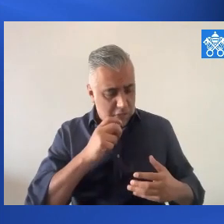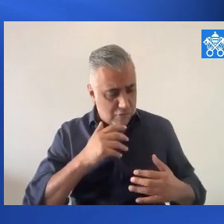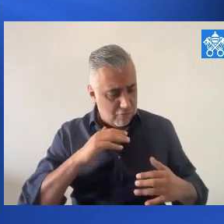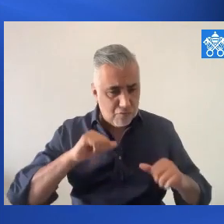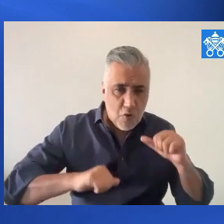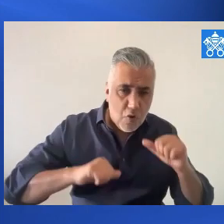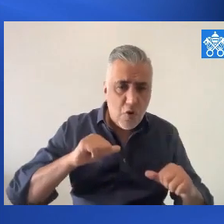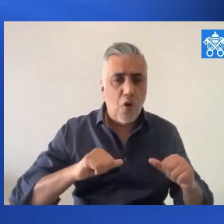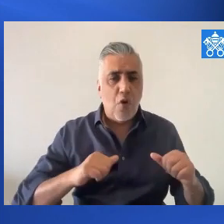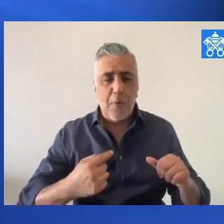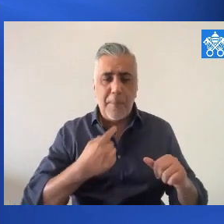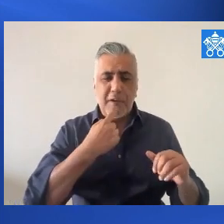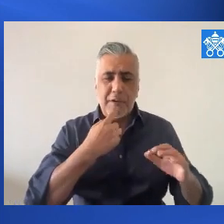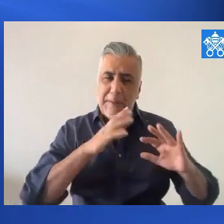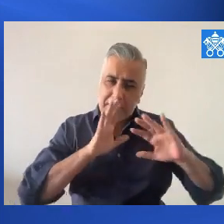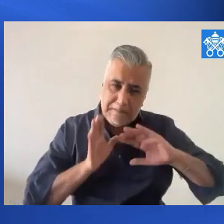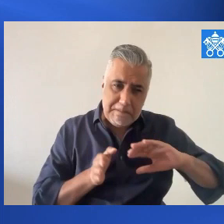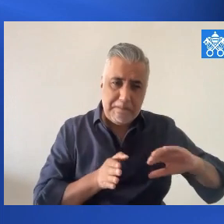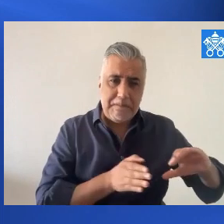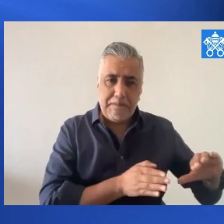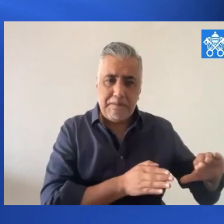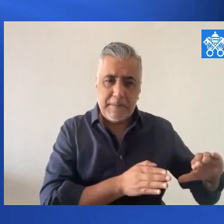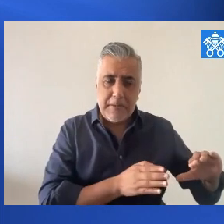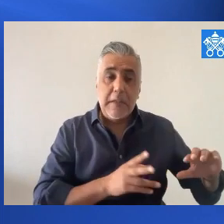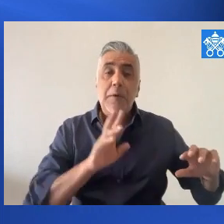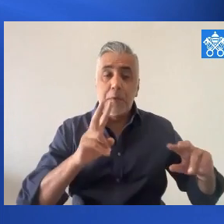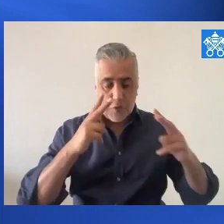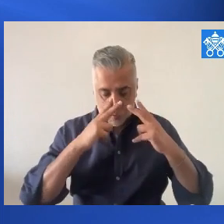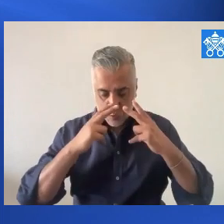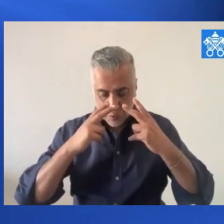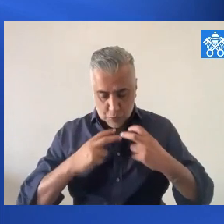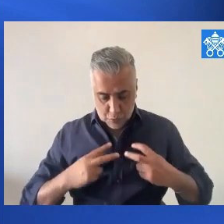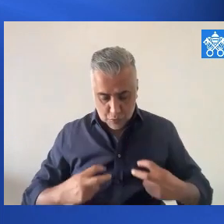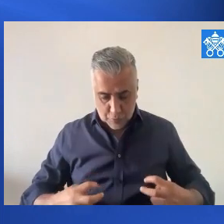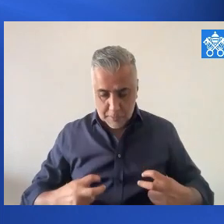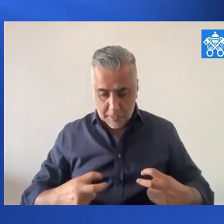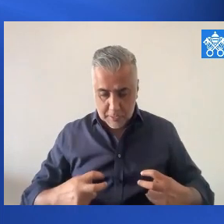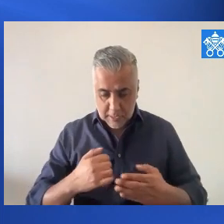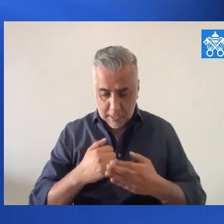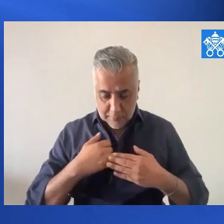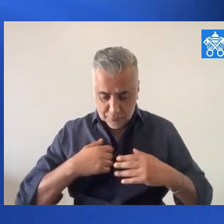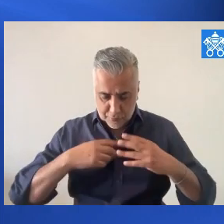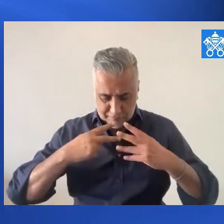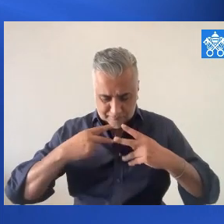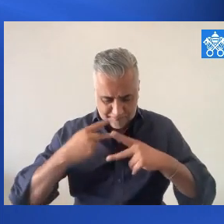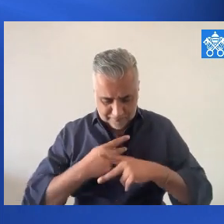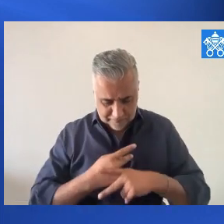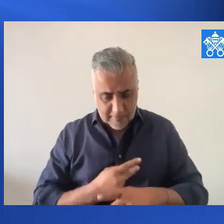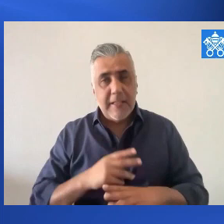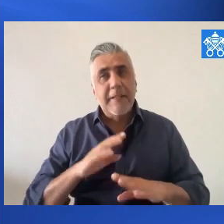the heart restless and uncertain and even bitter. Discernment does not claim absolute